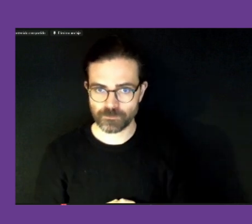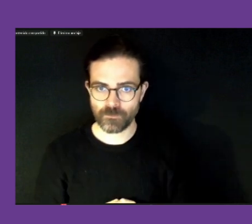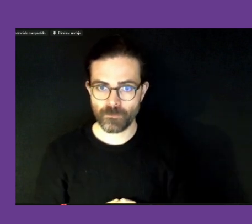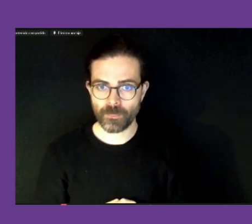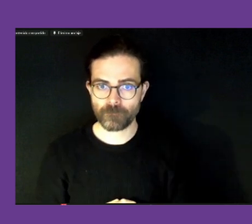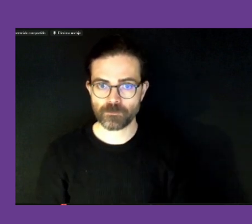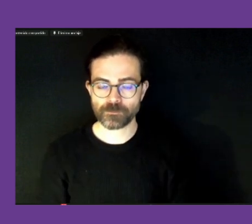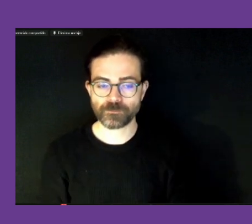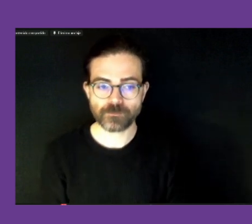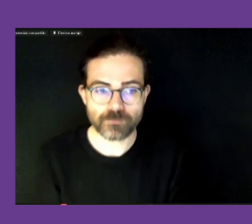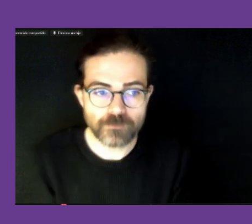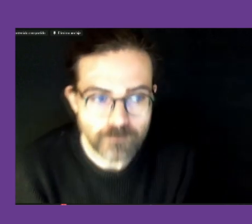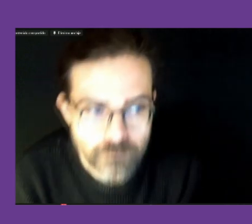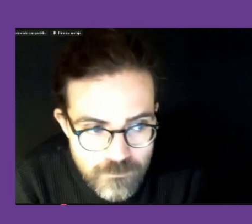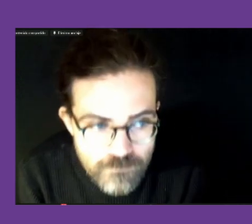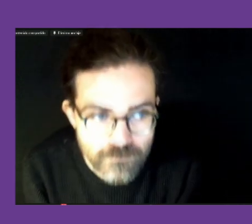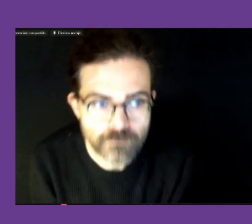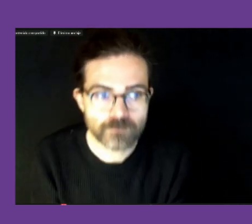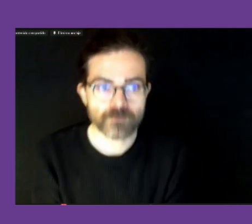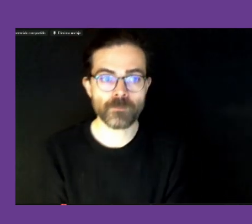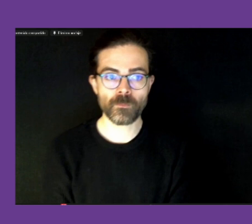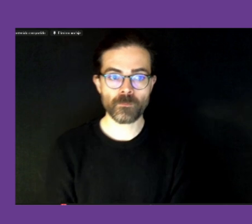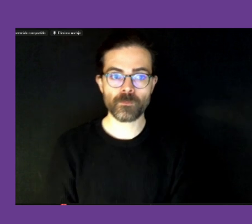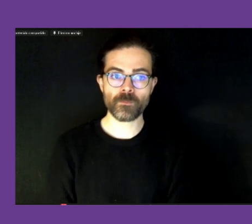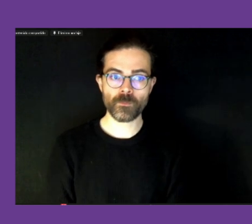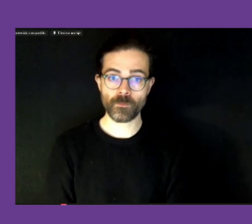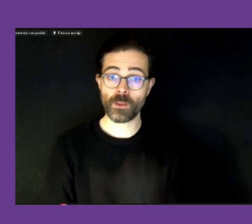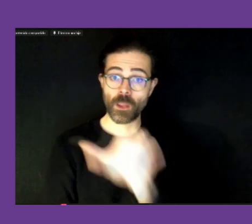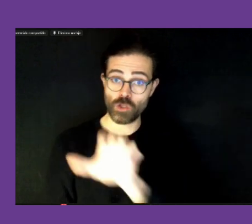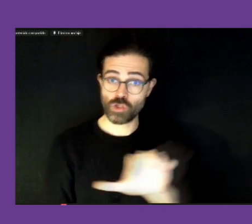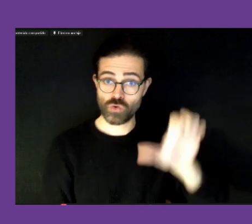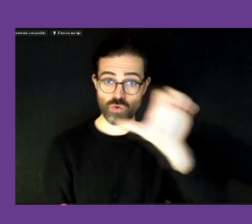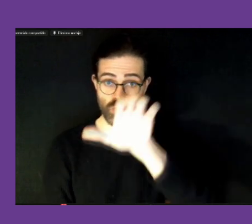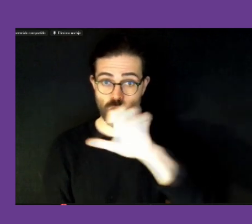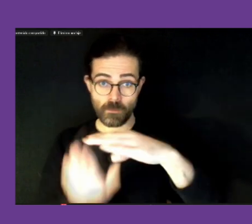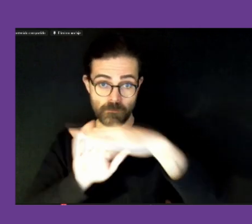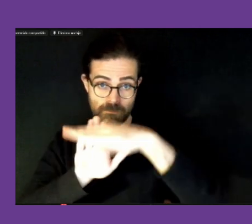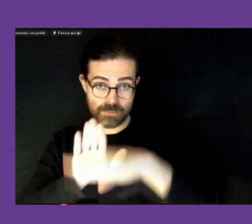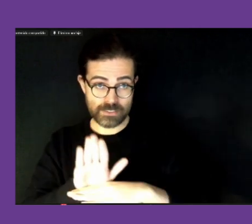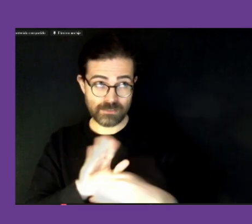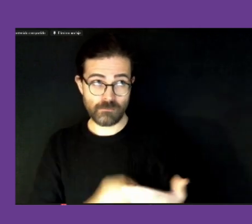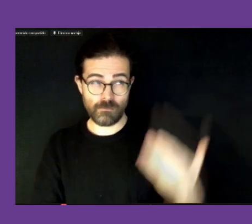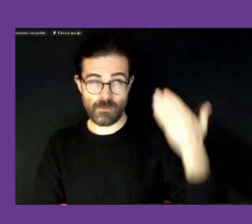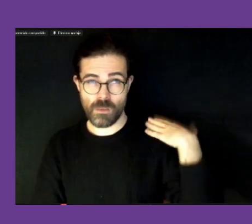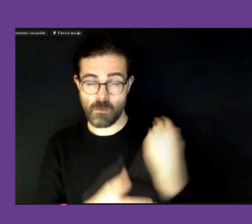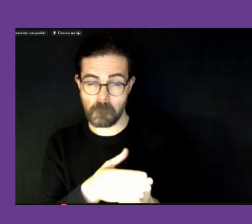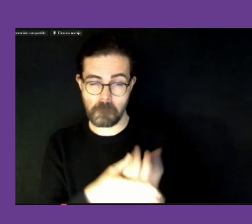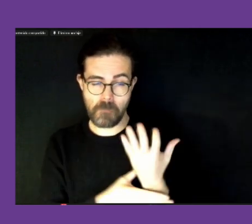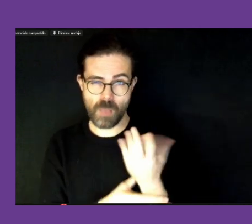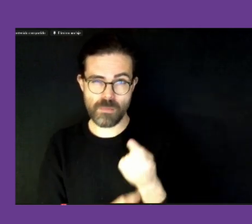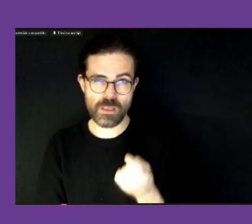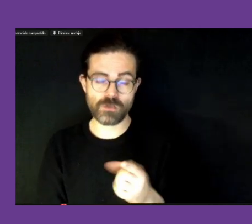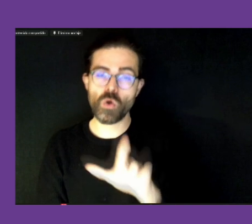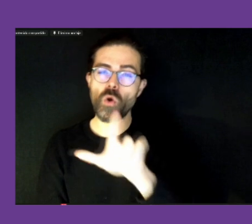current EN, the current European standard that was published in 2021, that standard